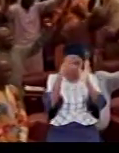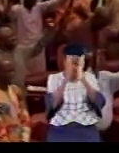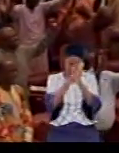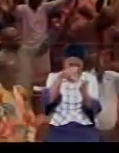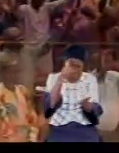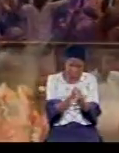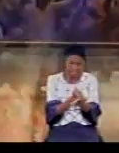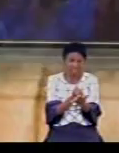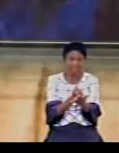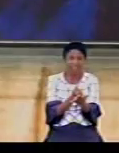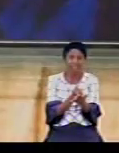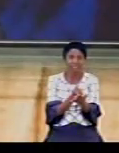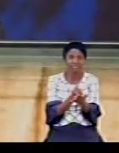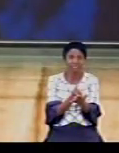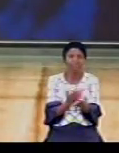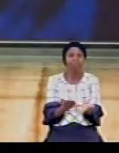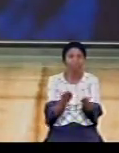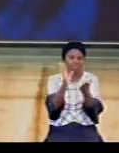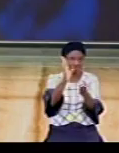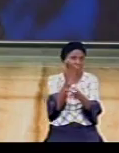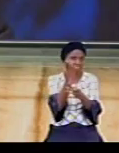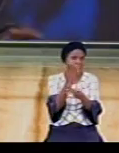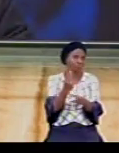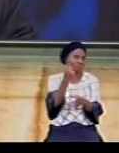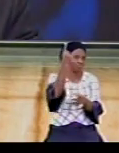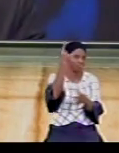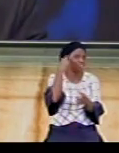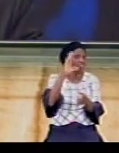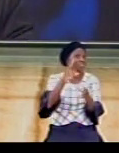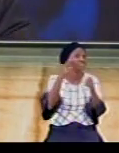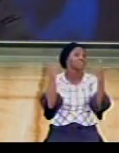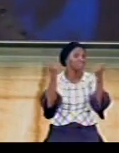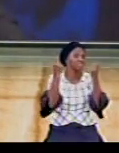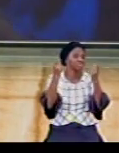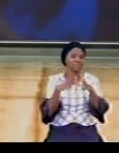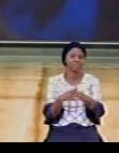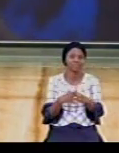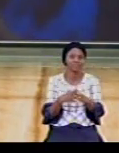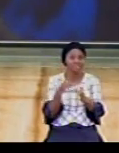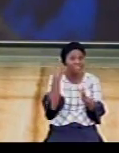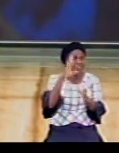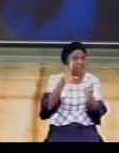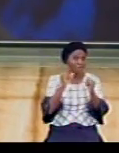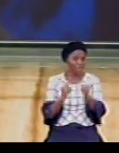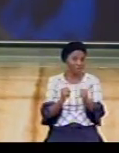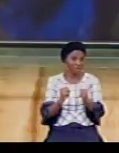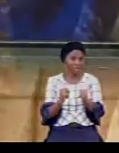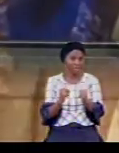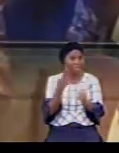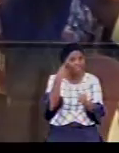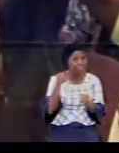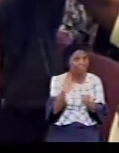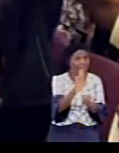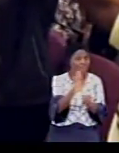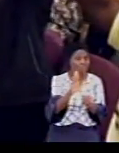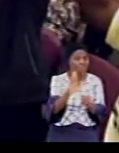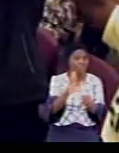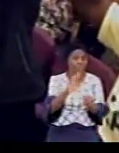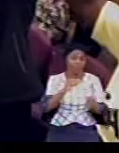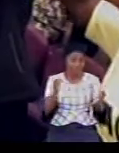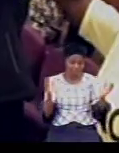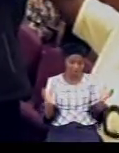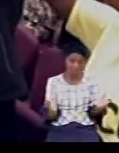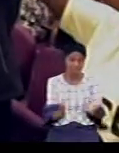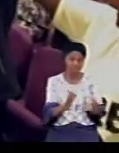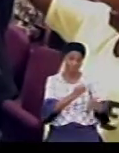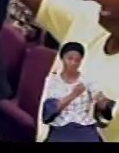name. Raise up that hand for your victory, for your power, for your courage, for